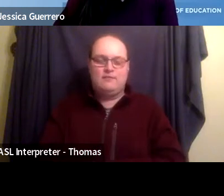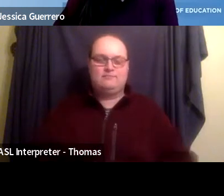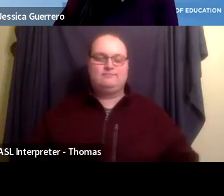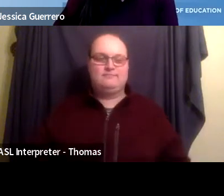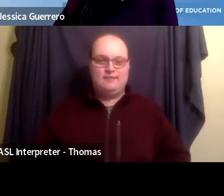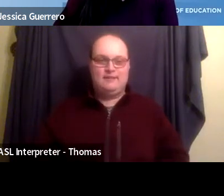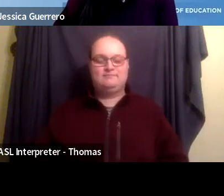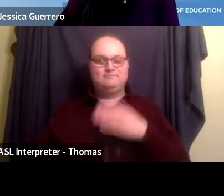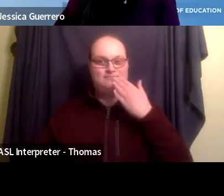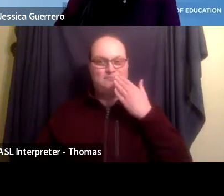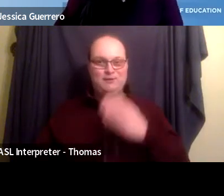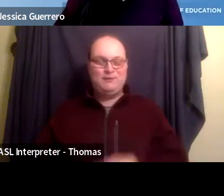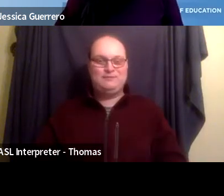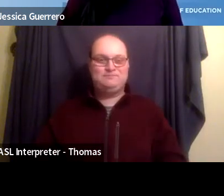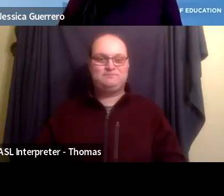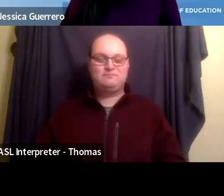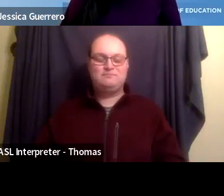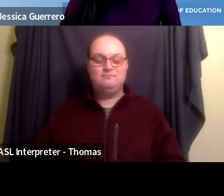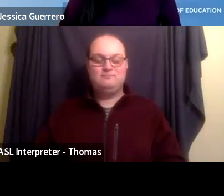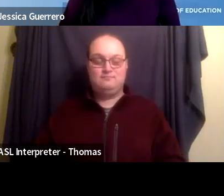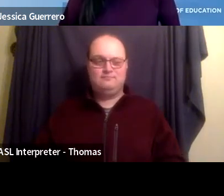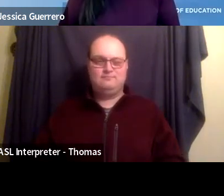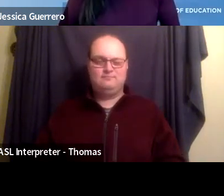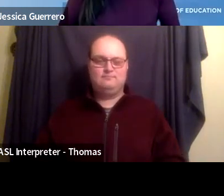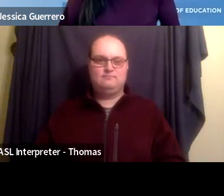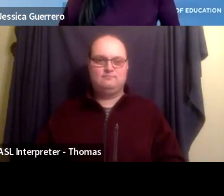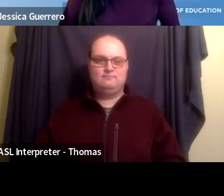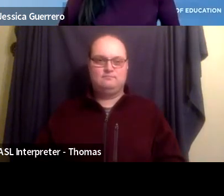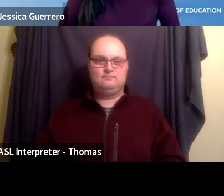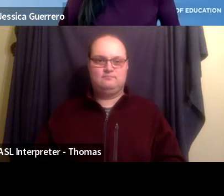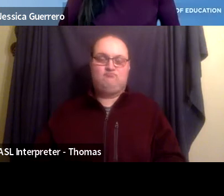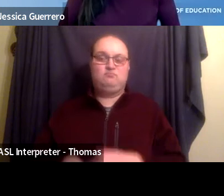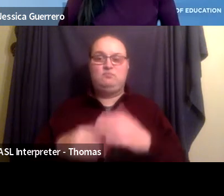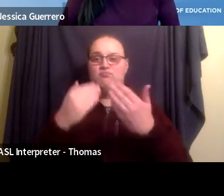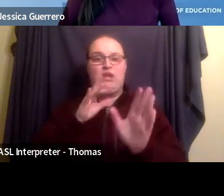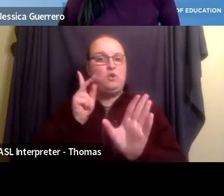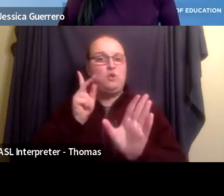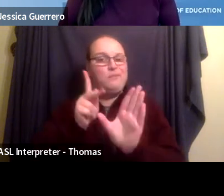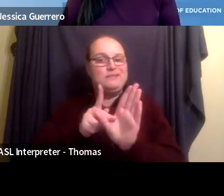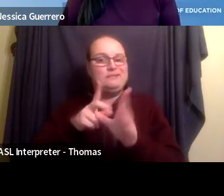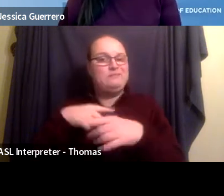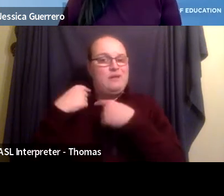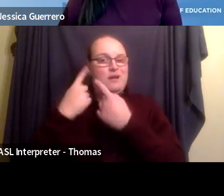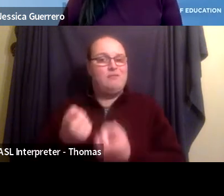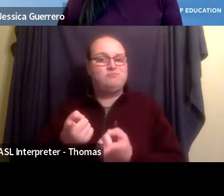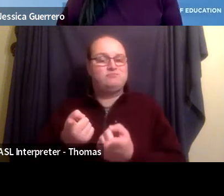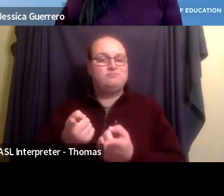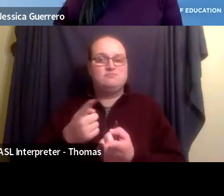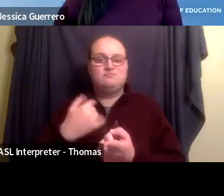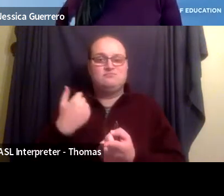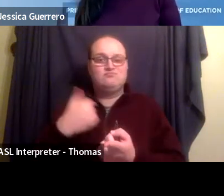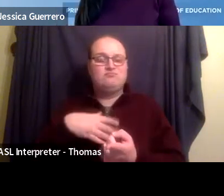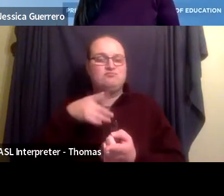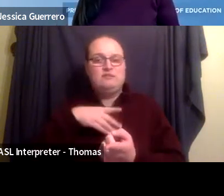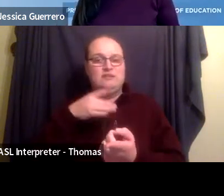Thank you for joining us. And I'd like to thank everyone who has participated in today's event and